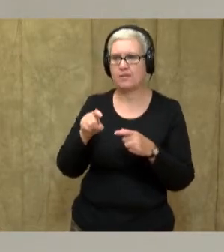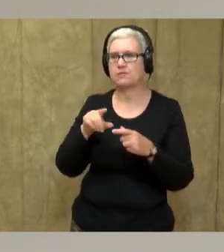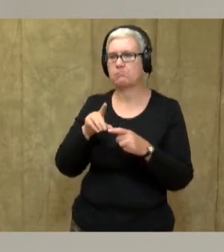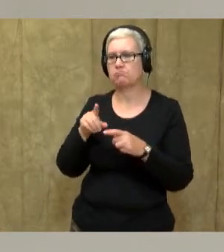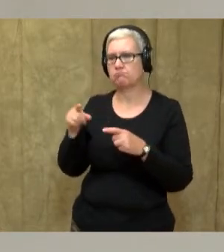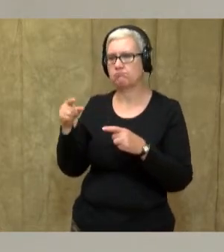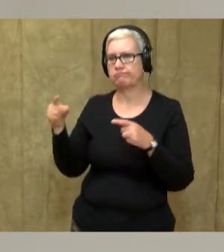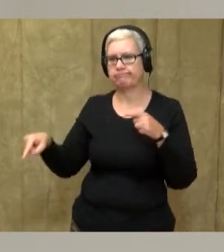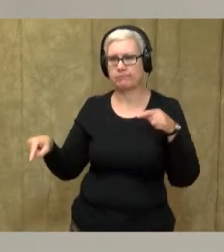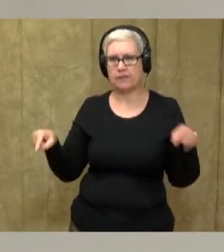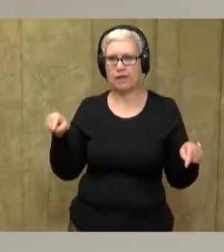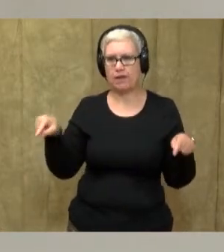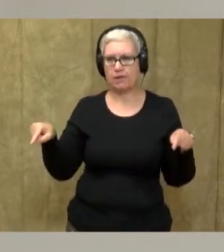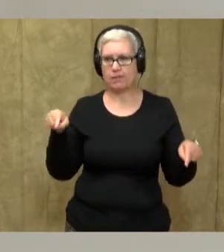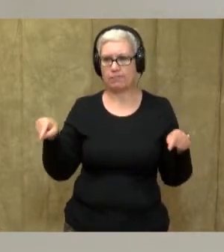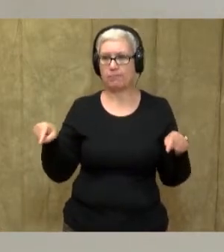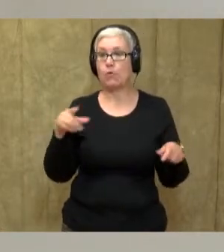look at